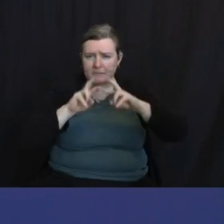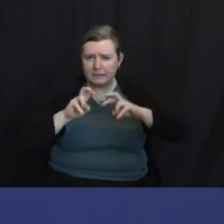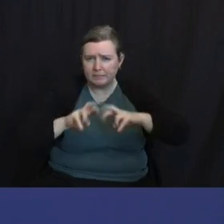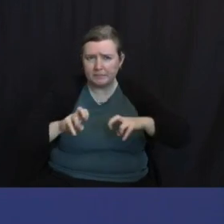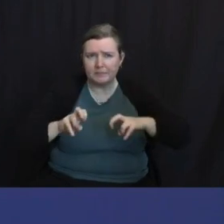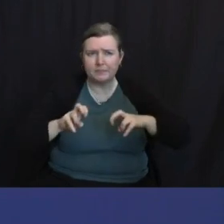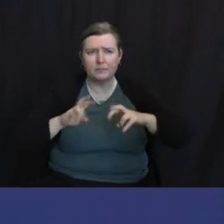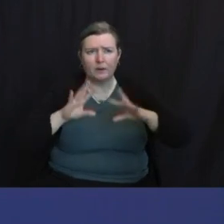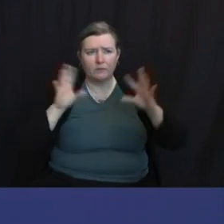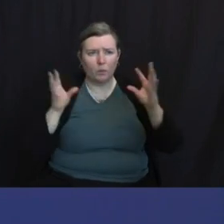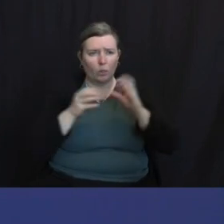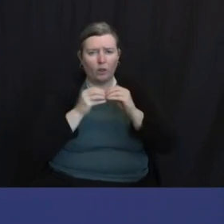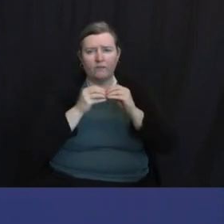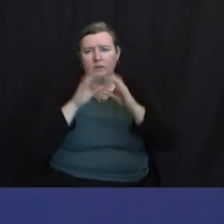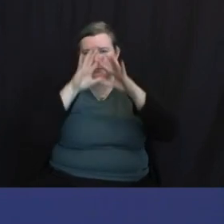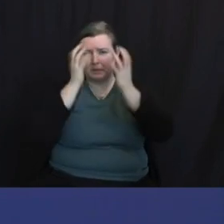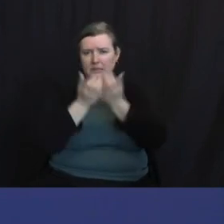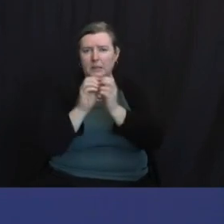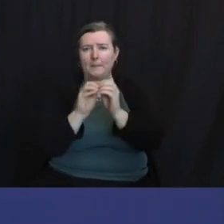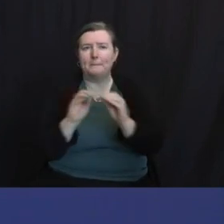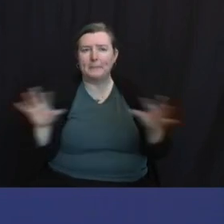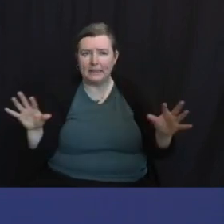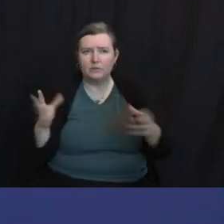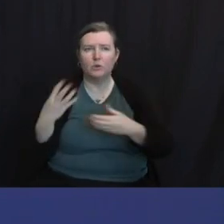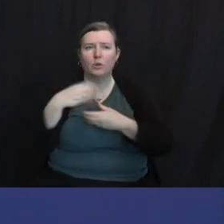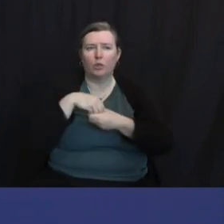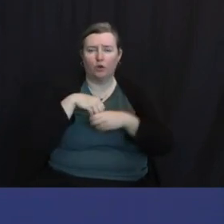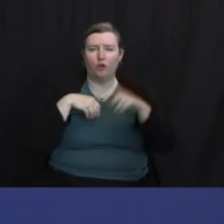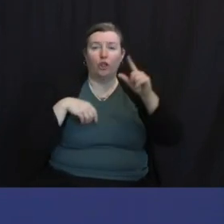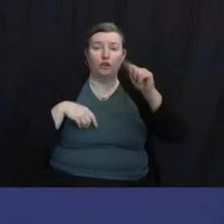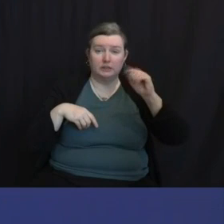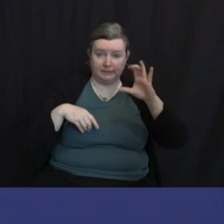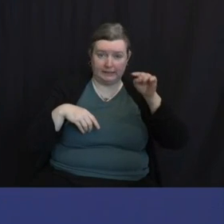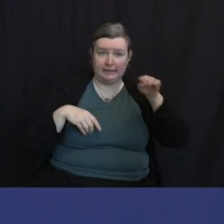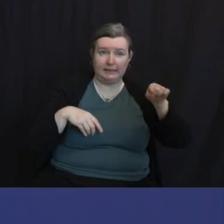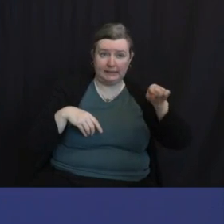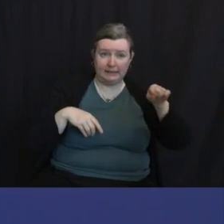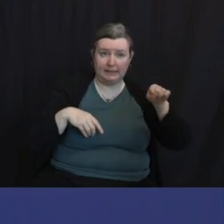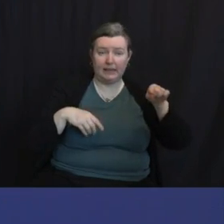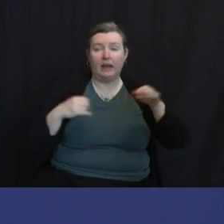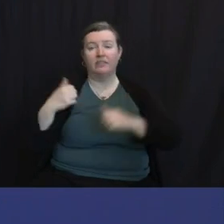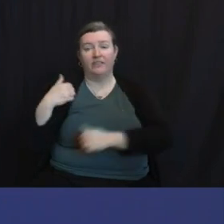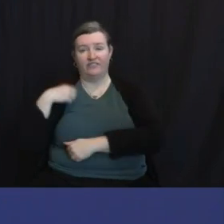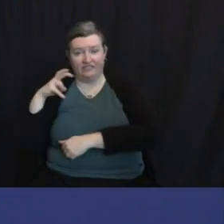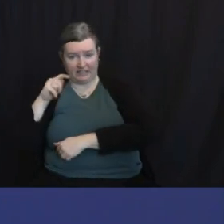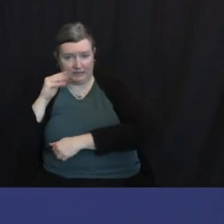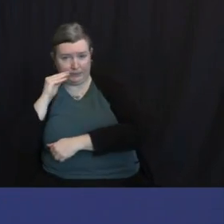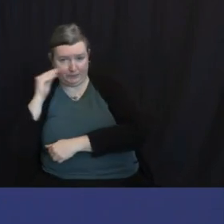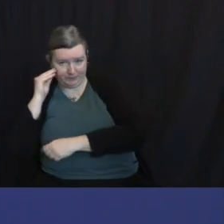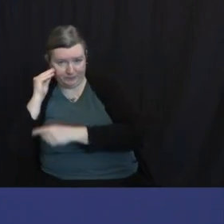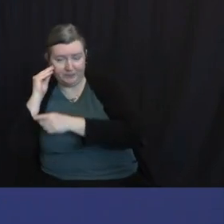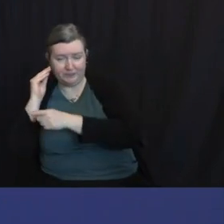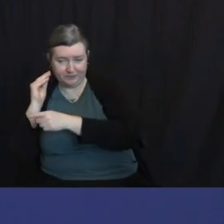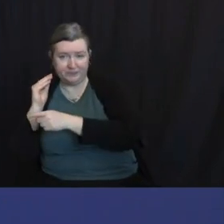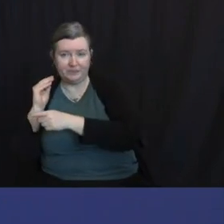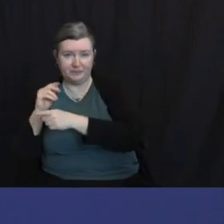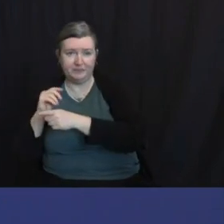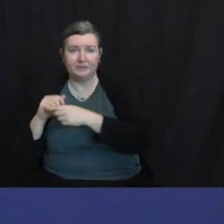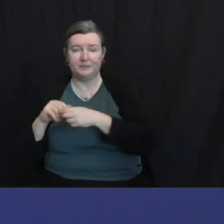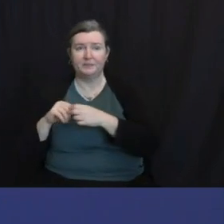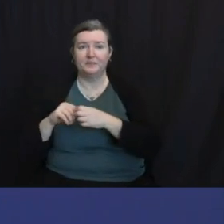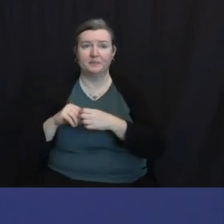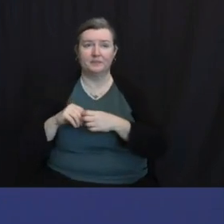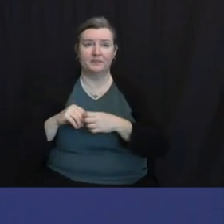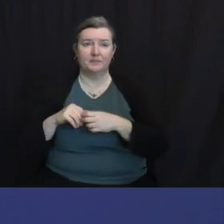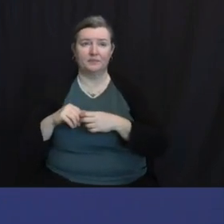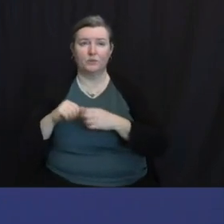includes long-term care, and it certainly includes our blessed veterans. But I do want to say that at the same